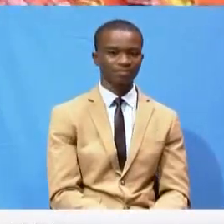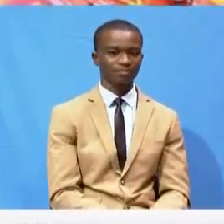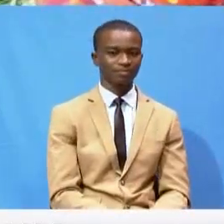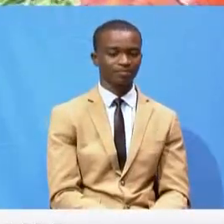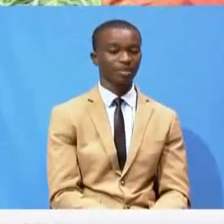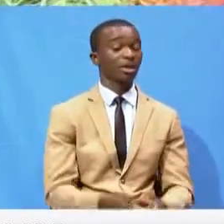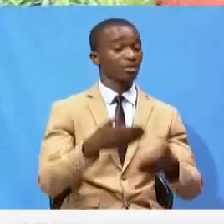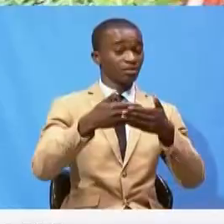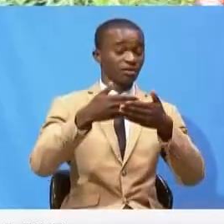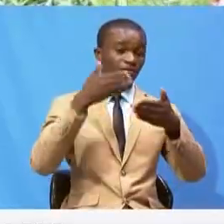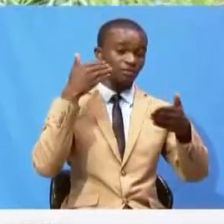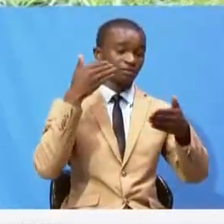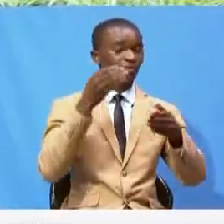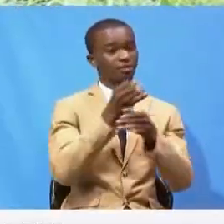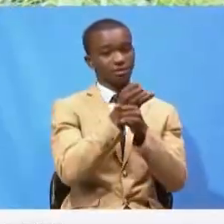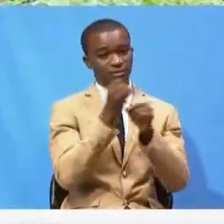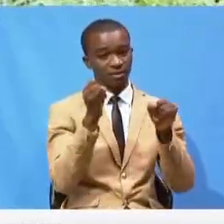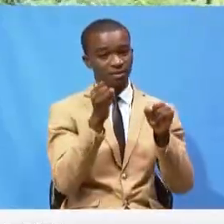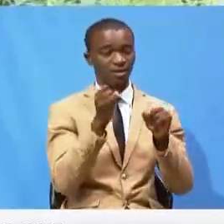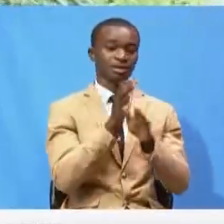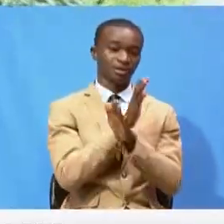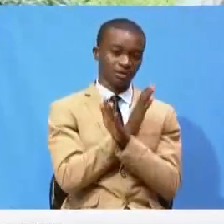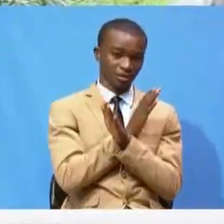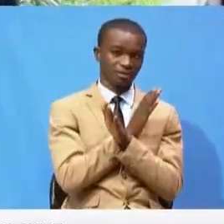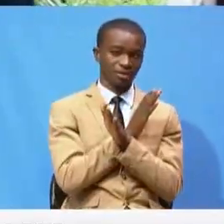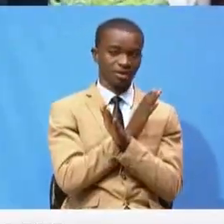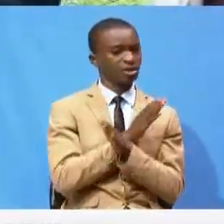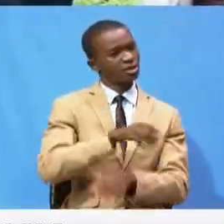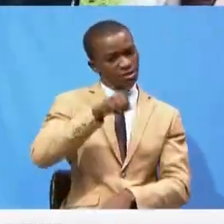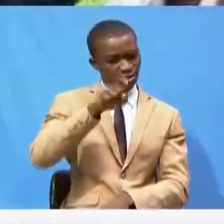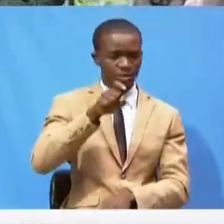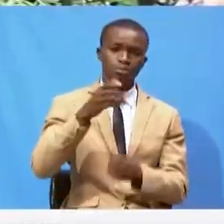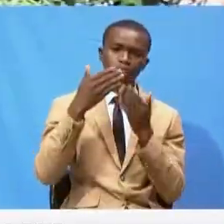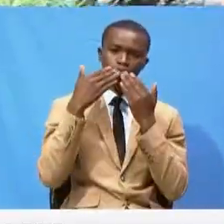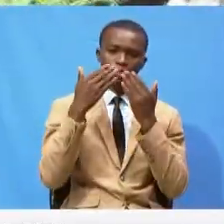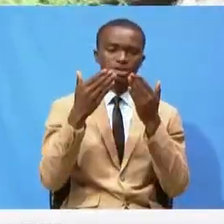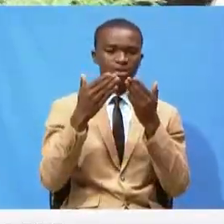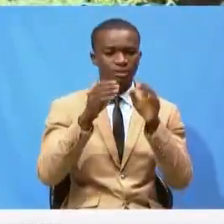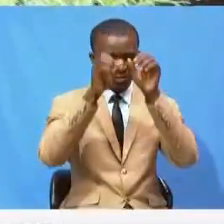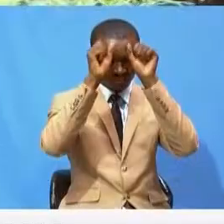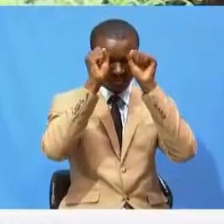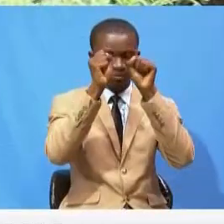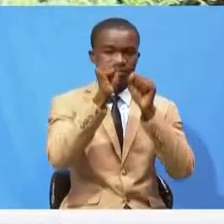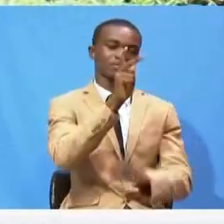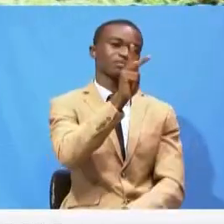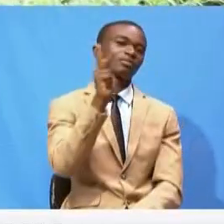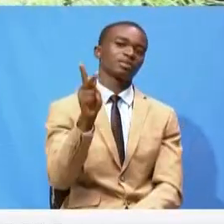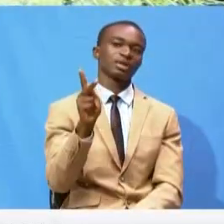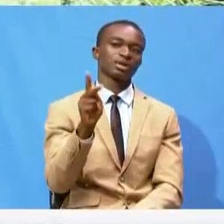before independence has its own way of appreciating the gains made as a country. For